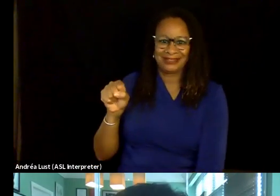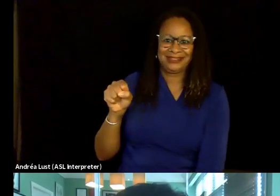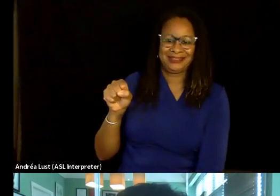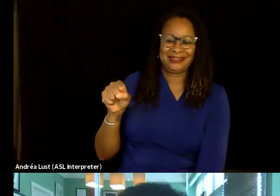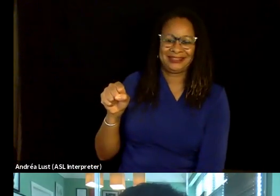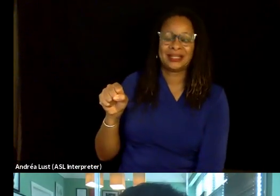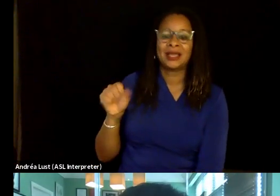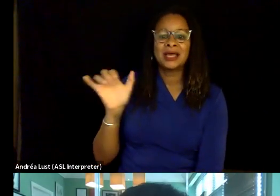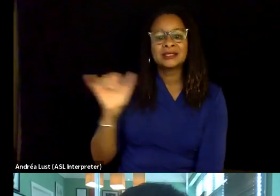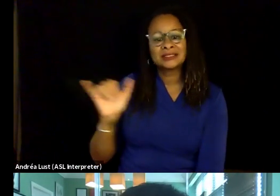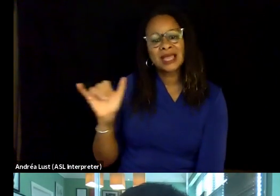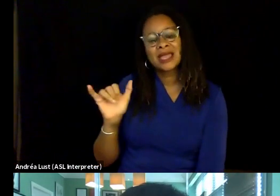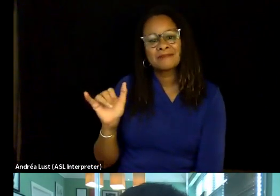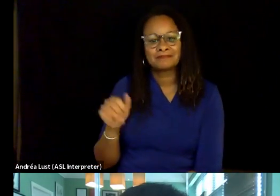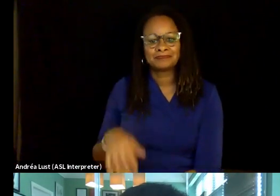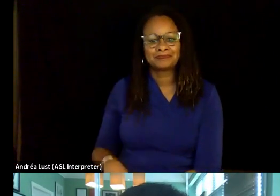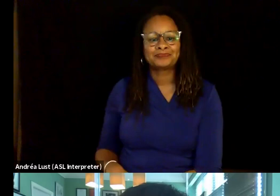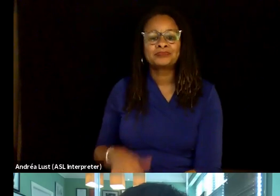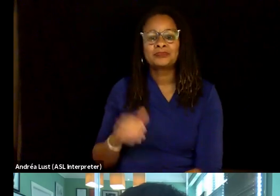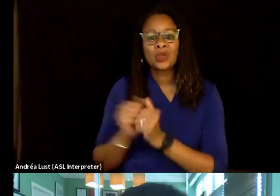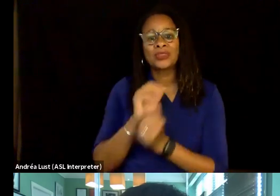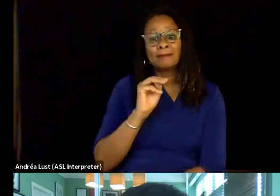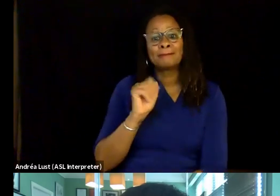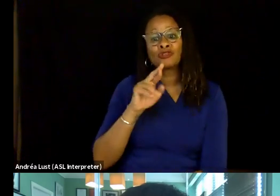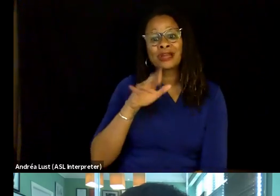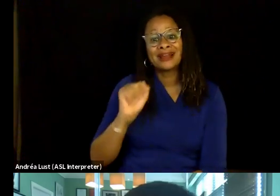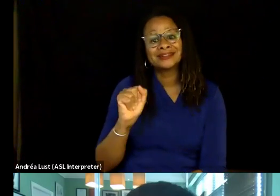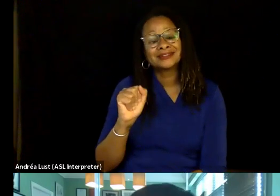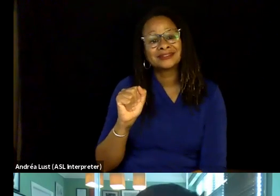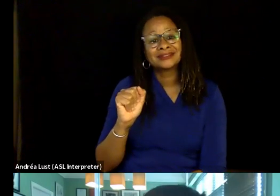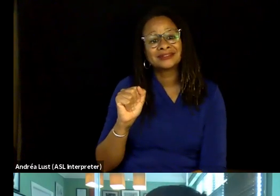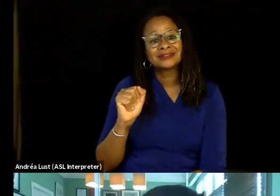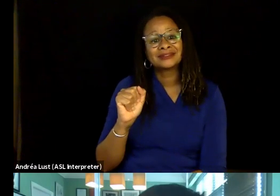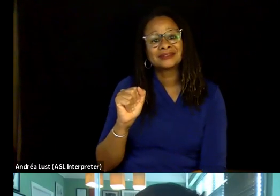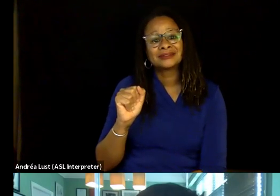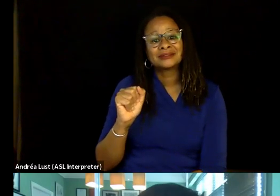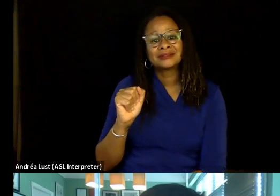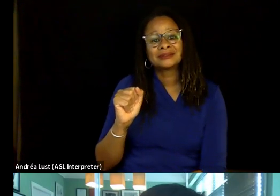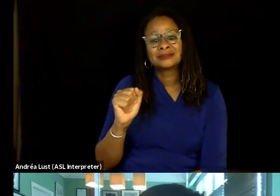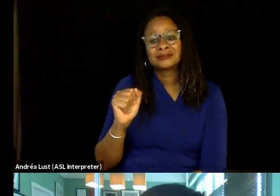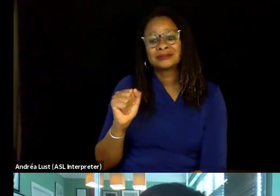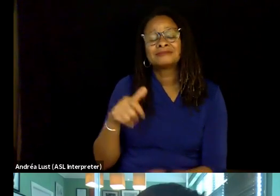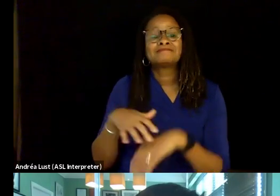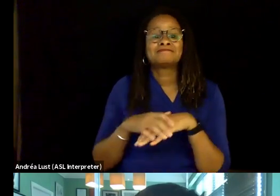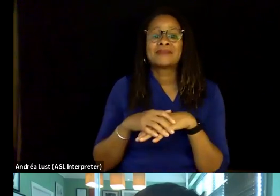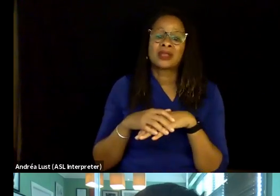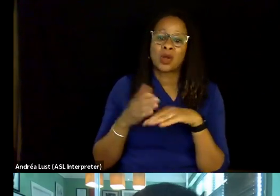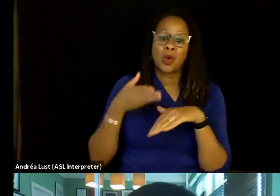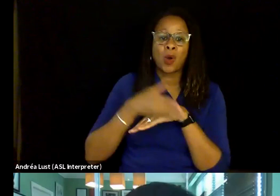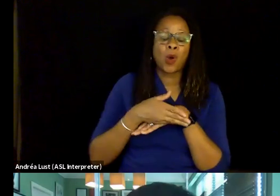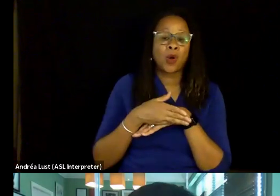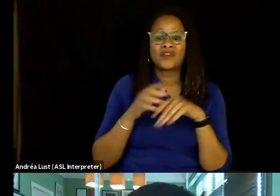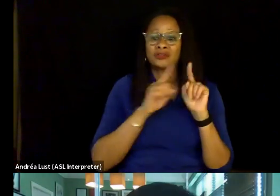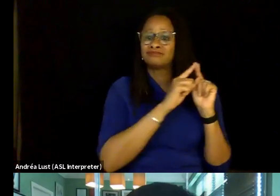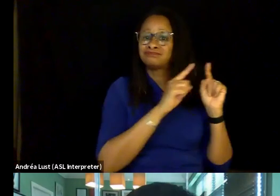And it was the same, like with Maria. Of course, over the span of however long we shot, a year and a half, the center of